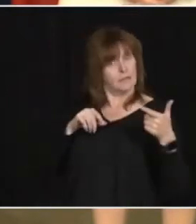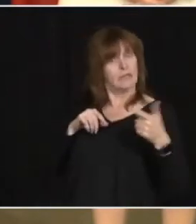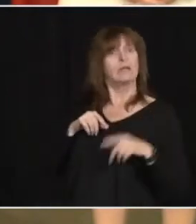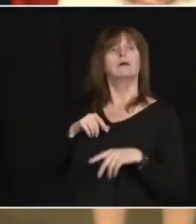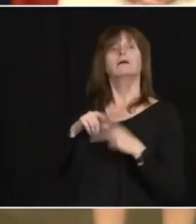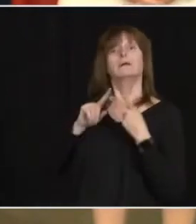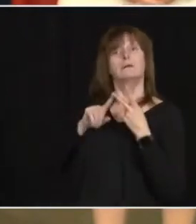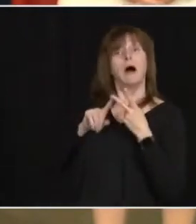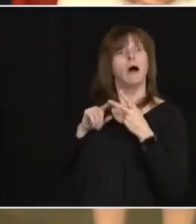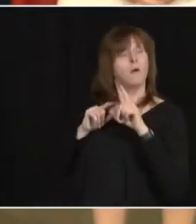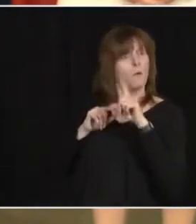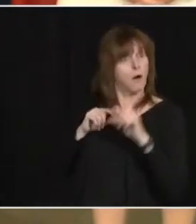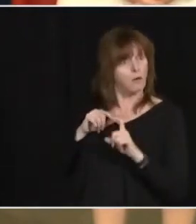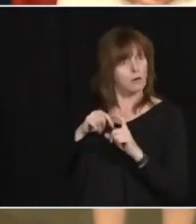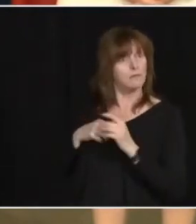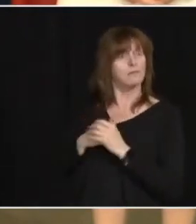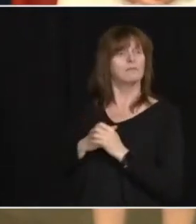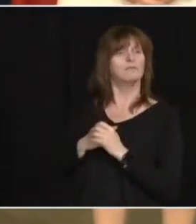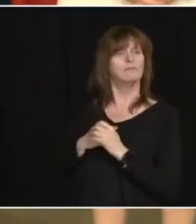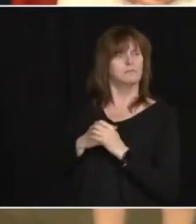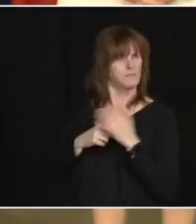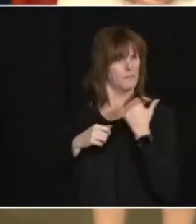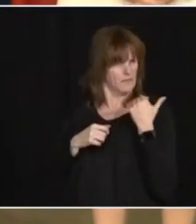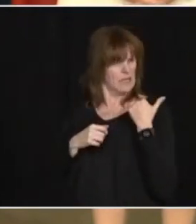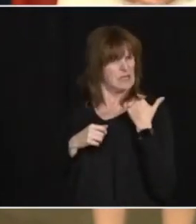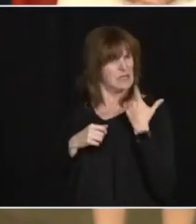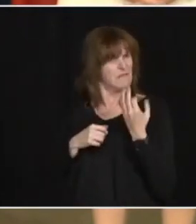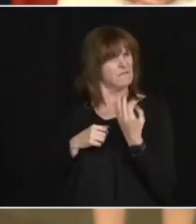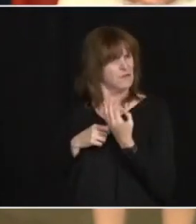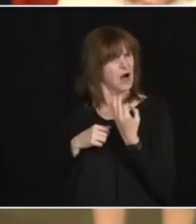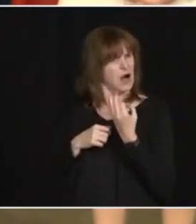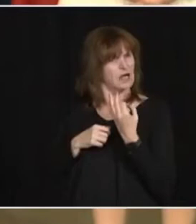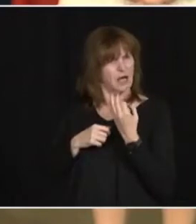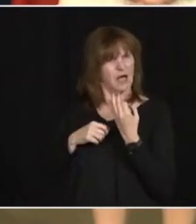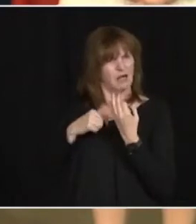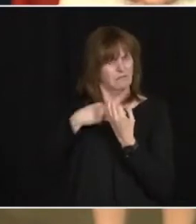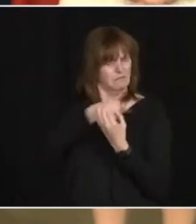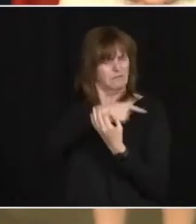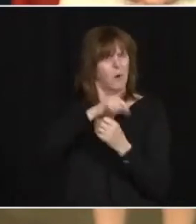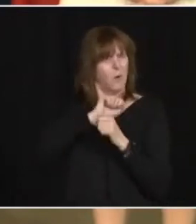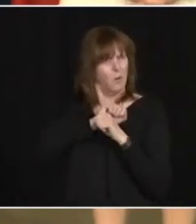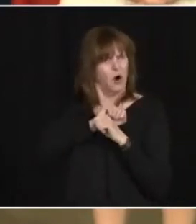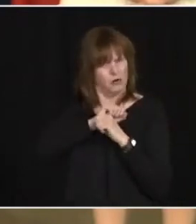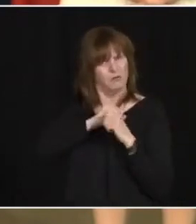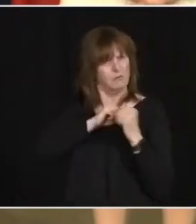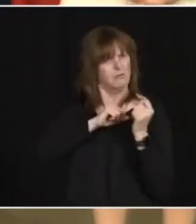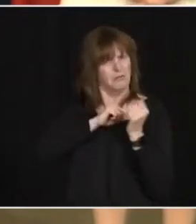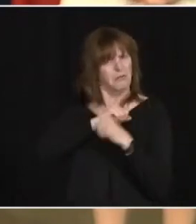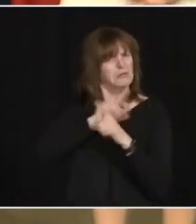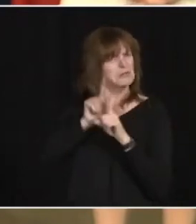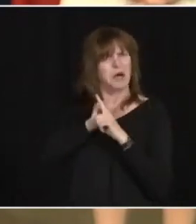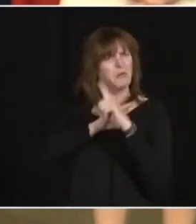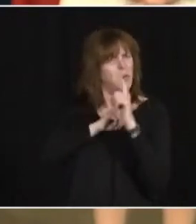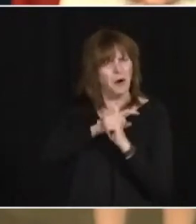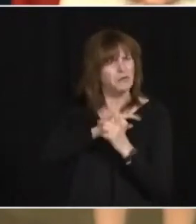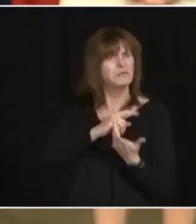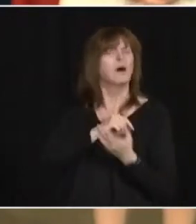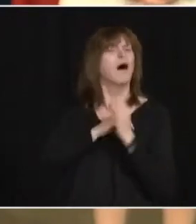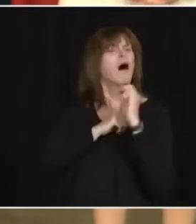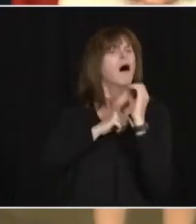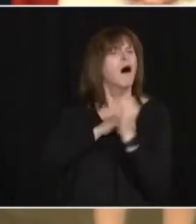colleague Faiza with you last Friday, the province is not collecting race-based data